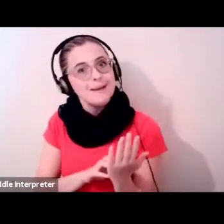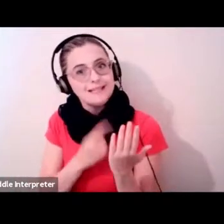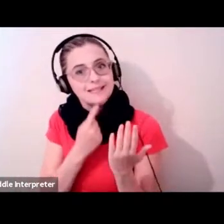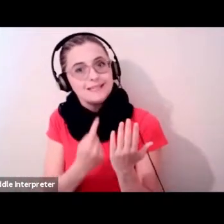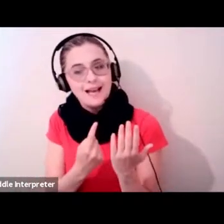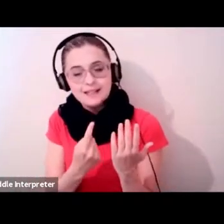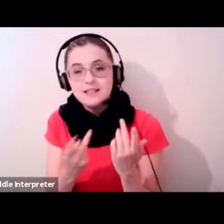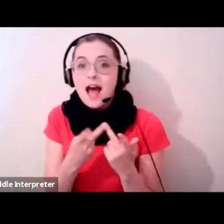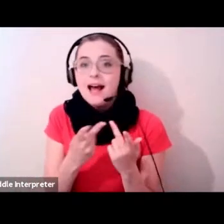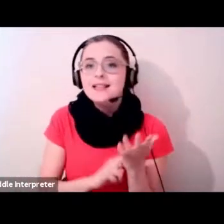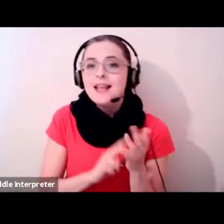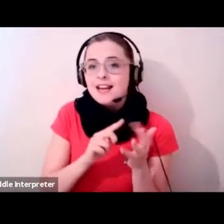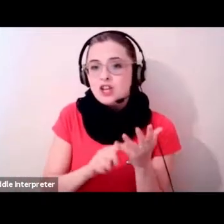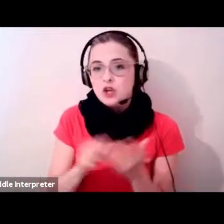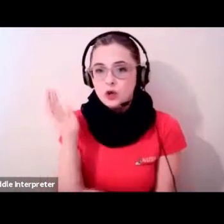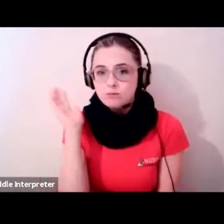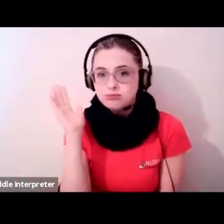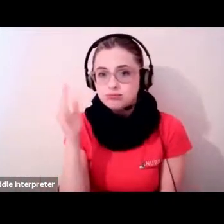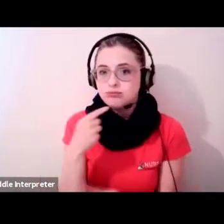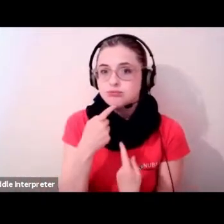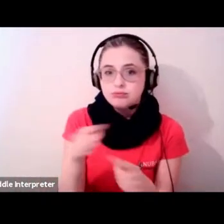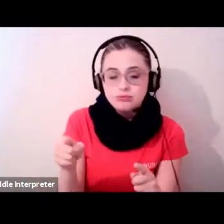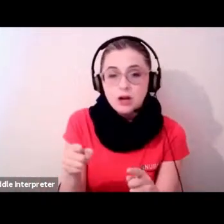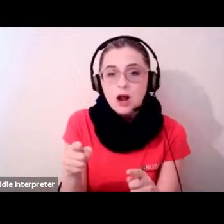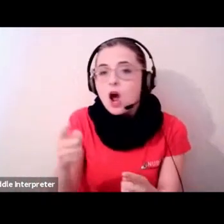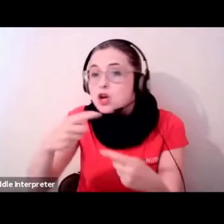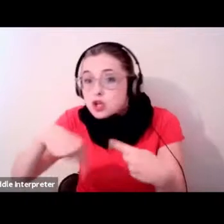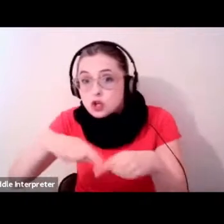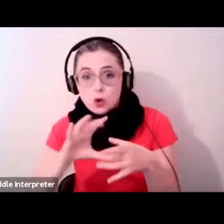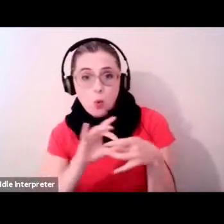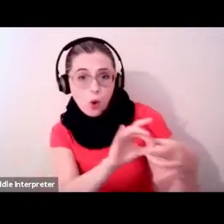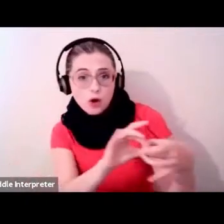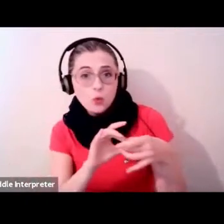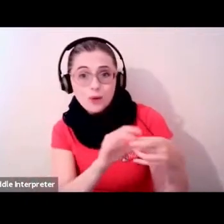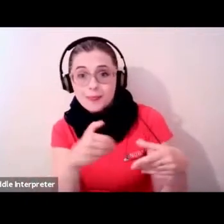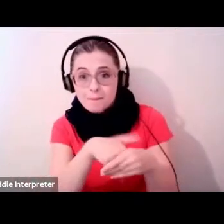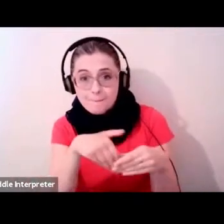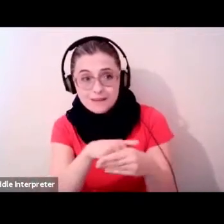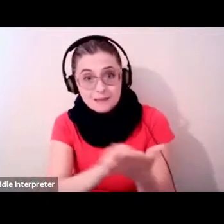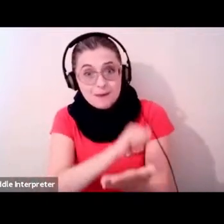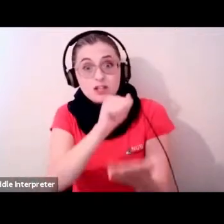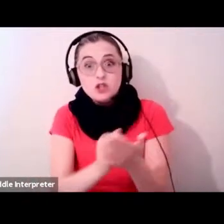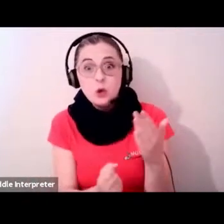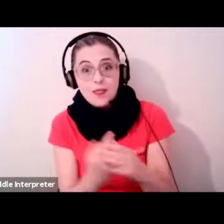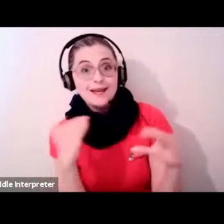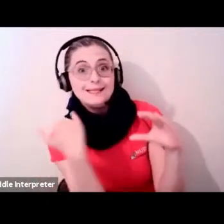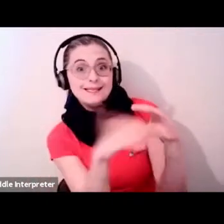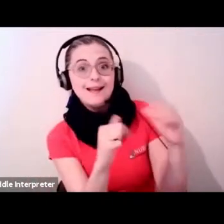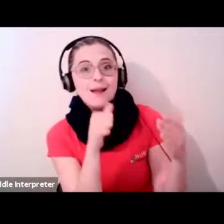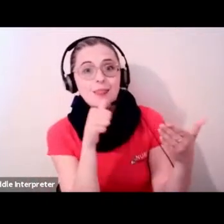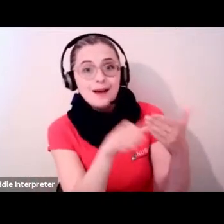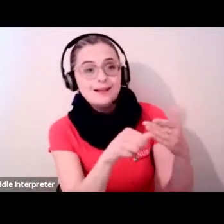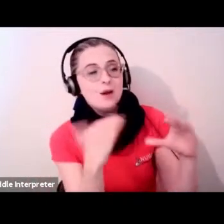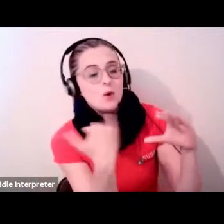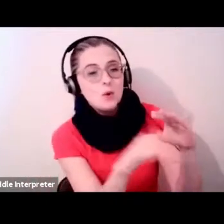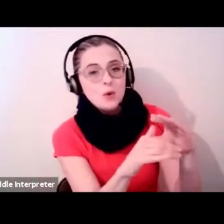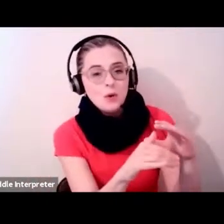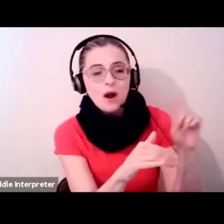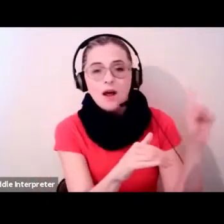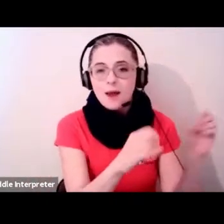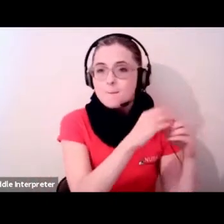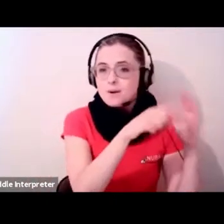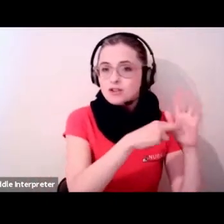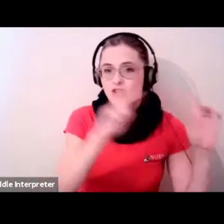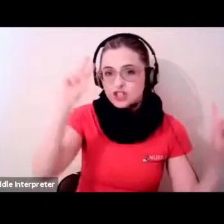and you working with your members to make sure that happened. And then the Prime Minister changing his mind after